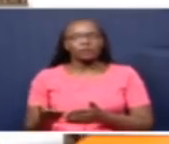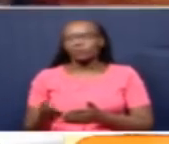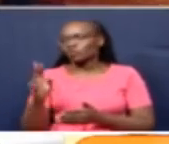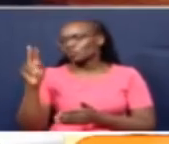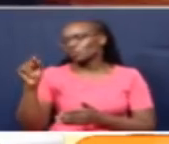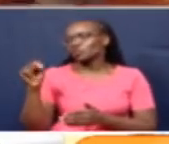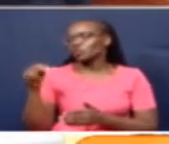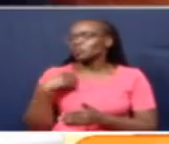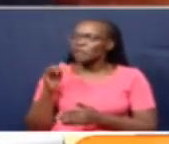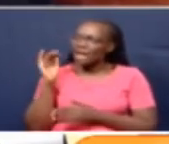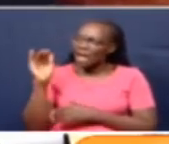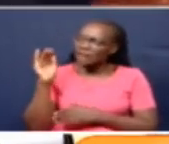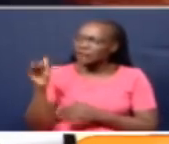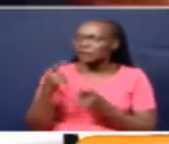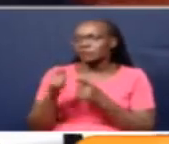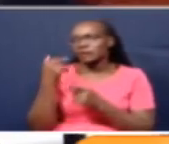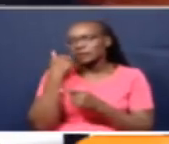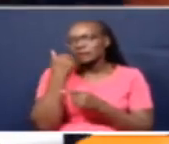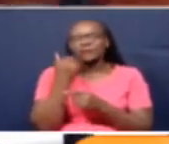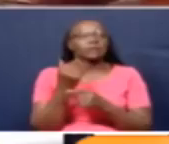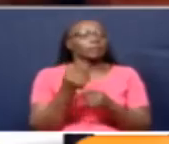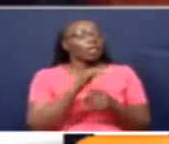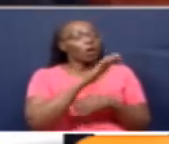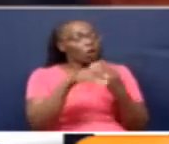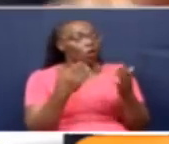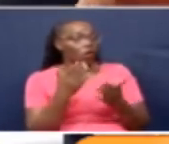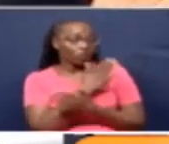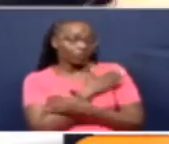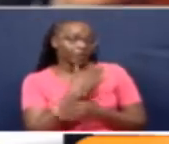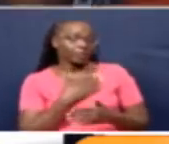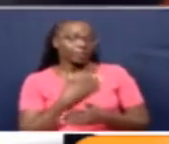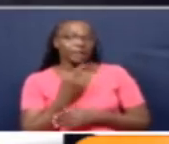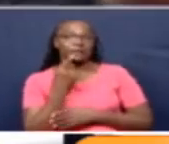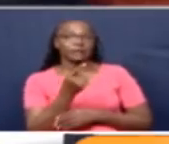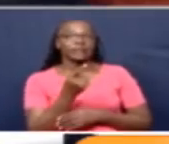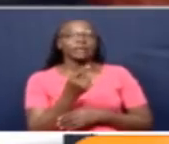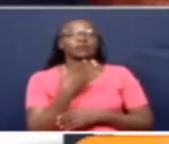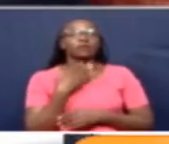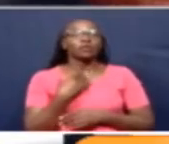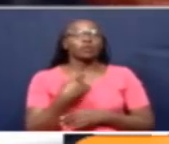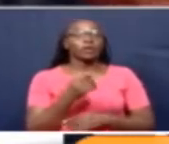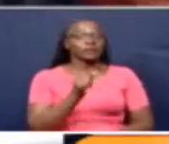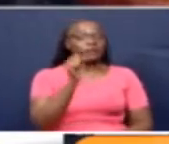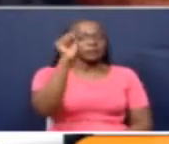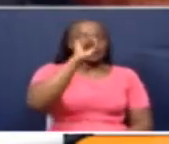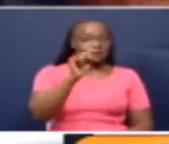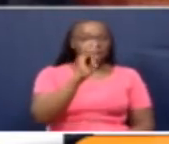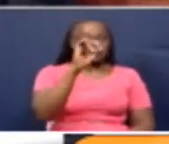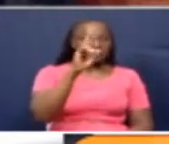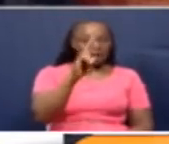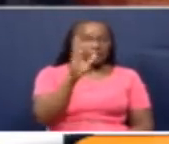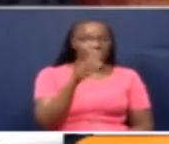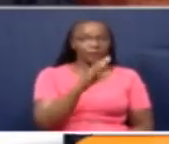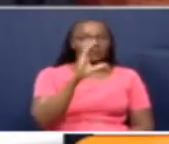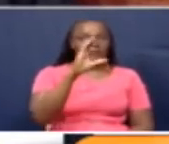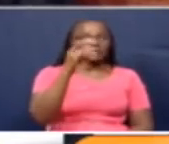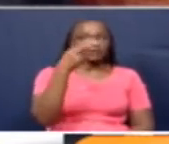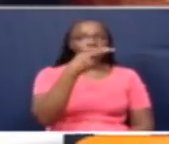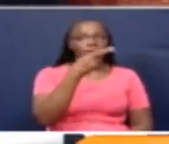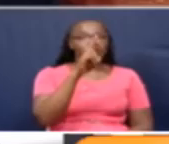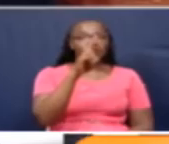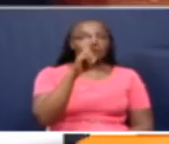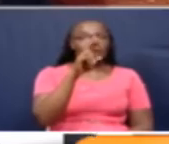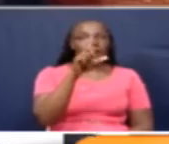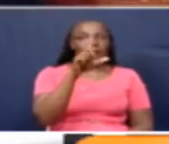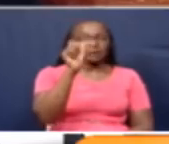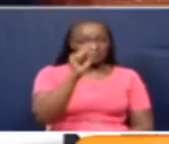they're asking me to tell Jeff Koinange, Sir Charles. There's a guy called Wachira Gitumbi. Mm.